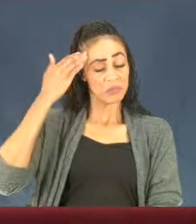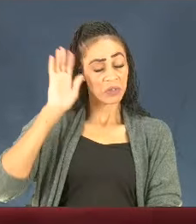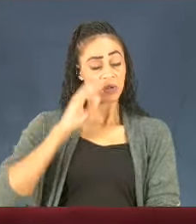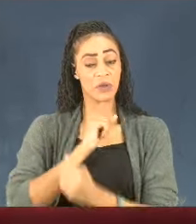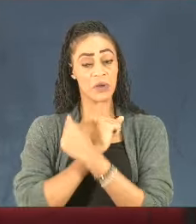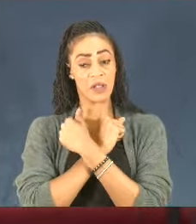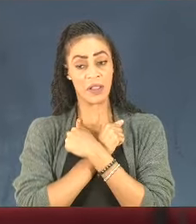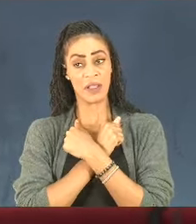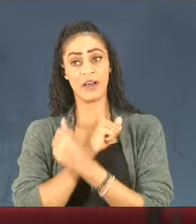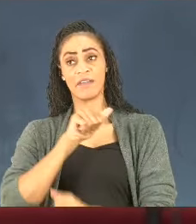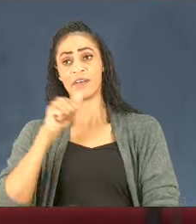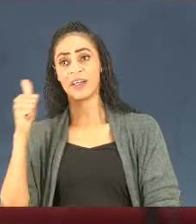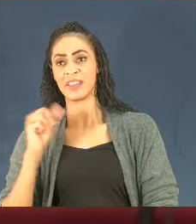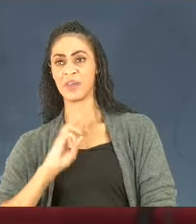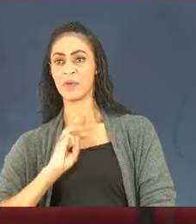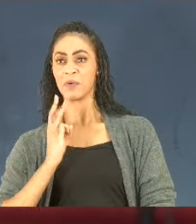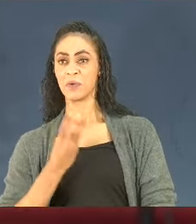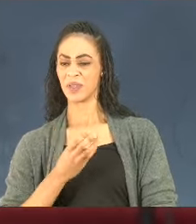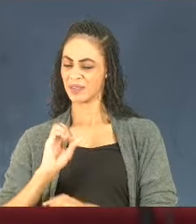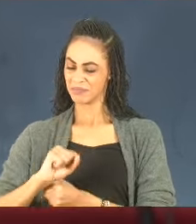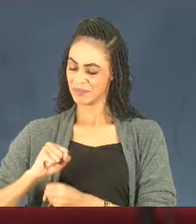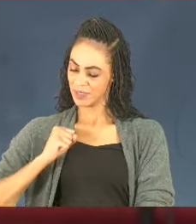sometimes we are just super self-centered.